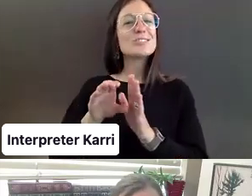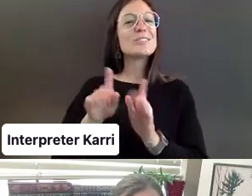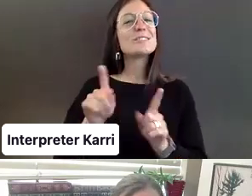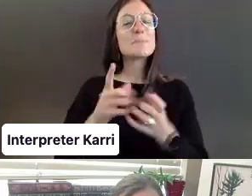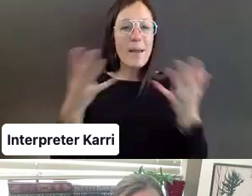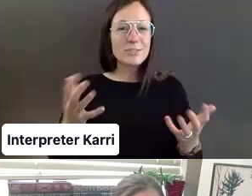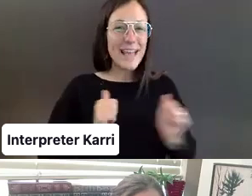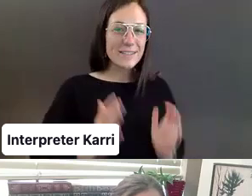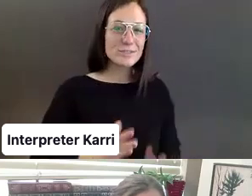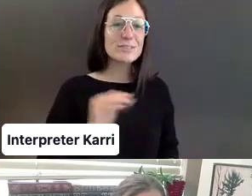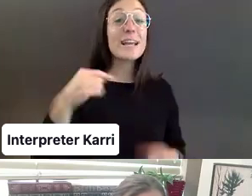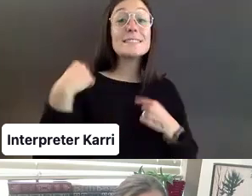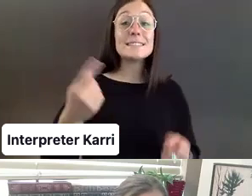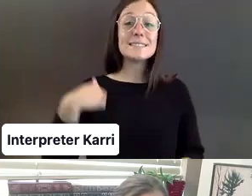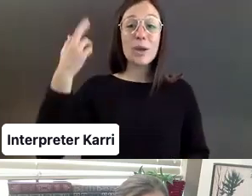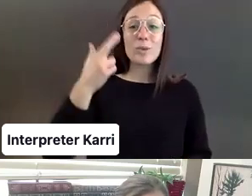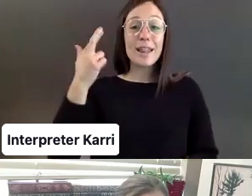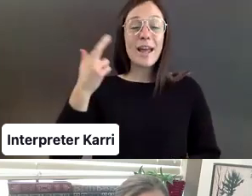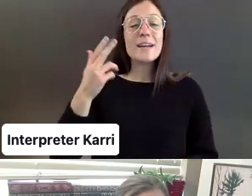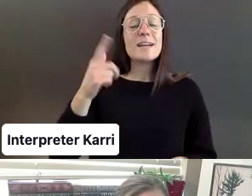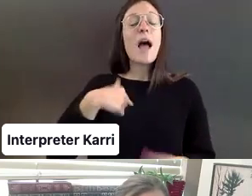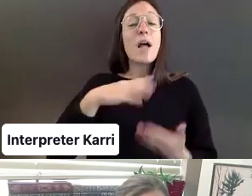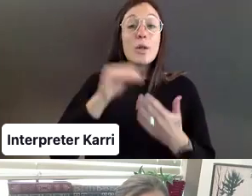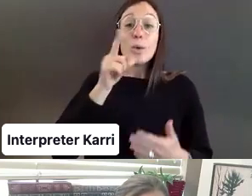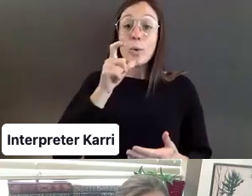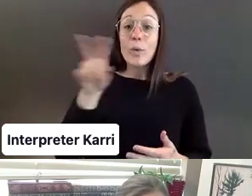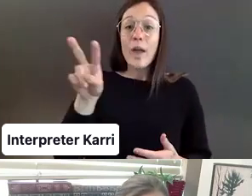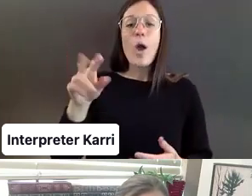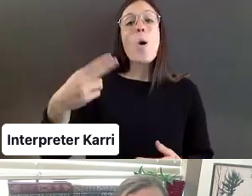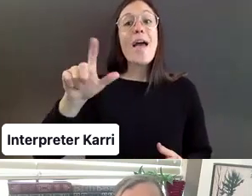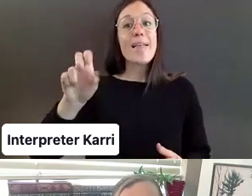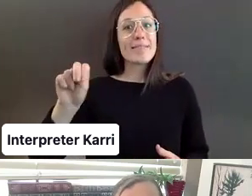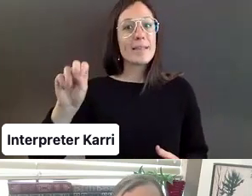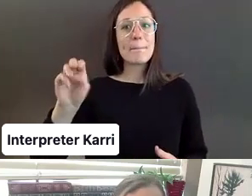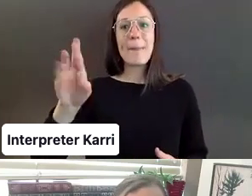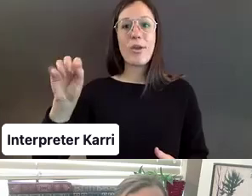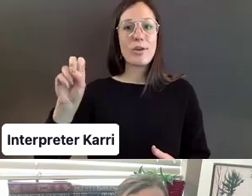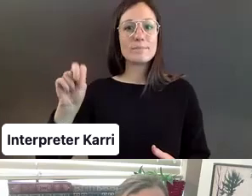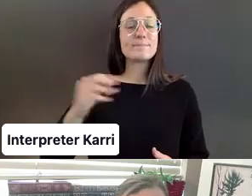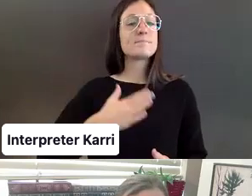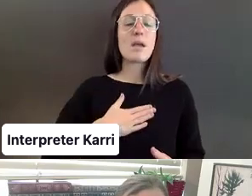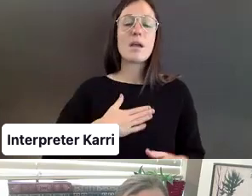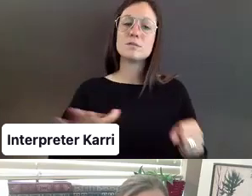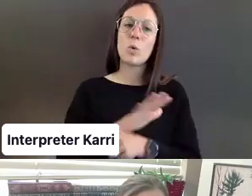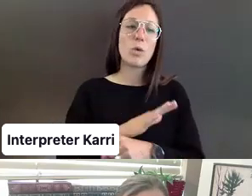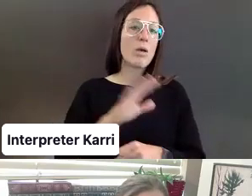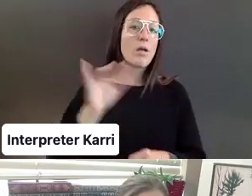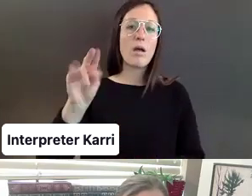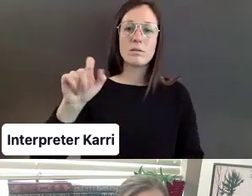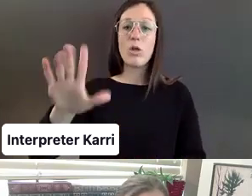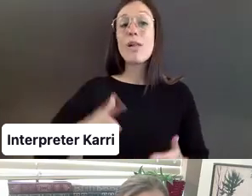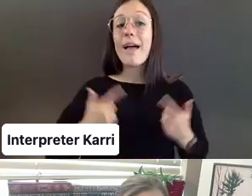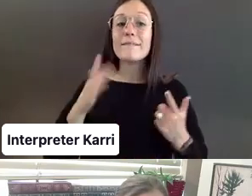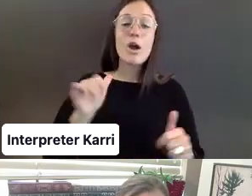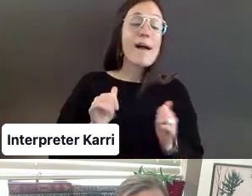And of course, since I learned who she was, Helen Mirren has been my total idol. Like everything, her life, her acting, her